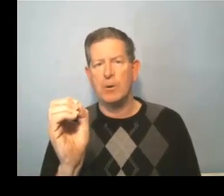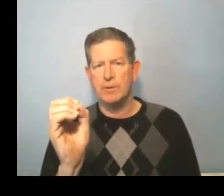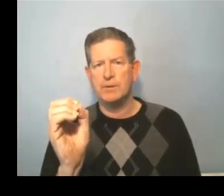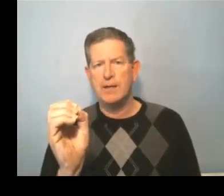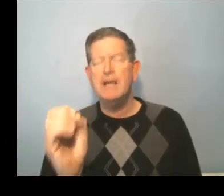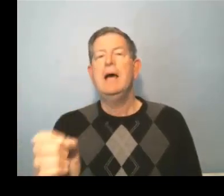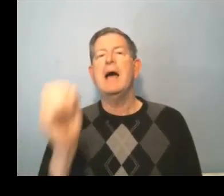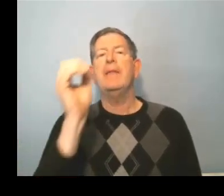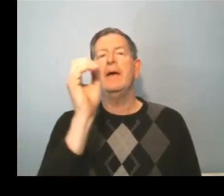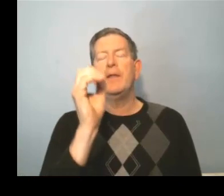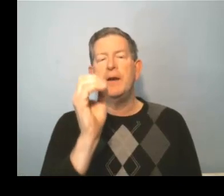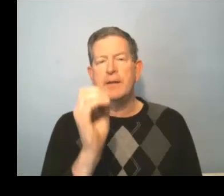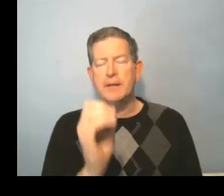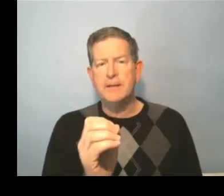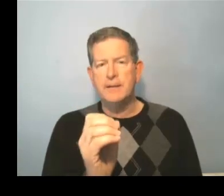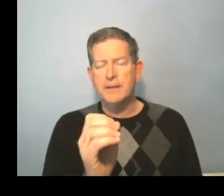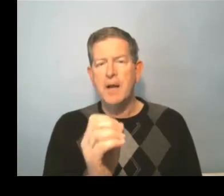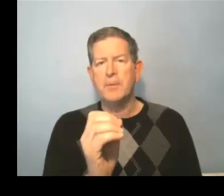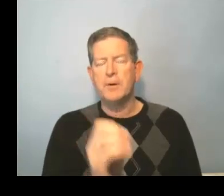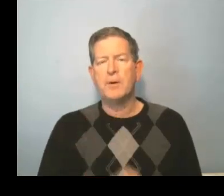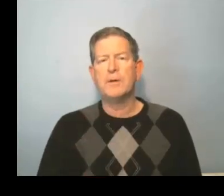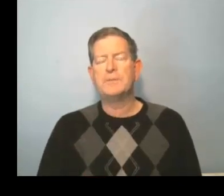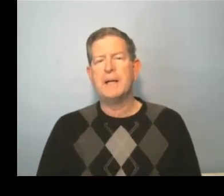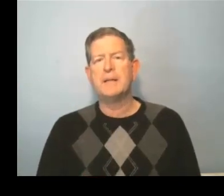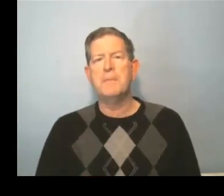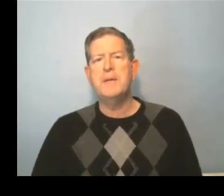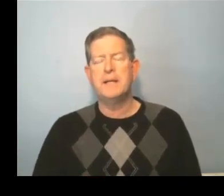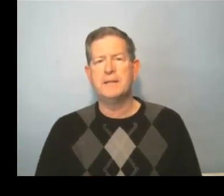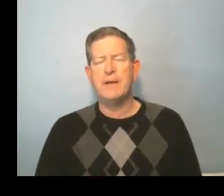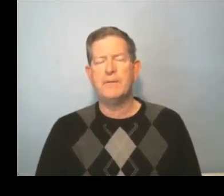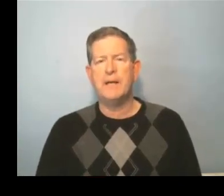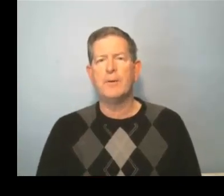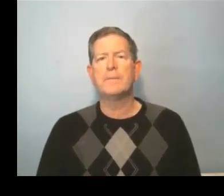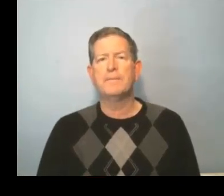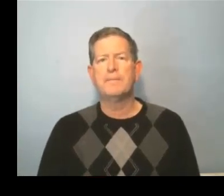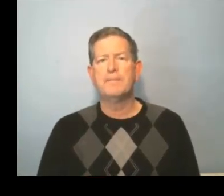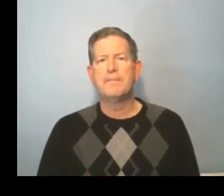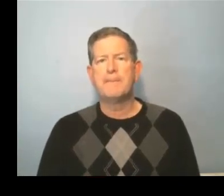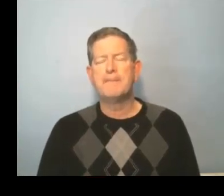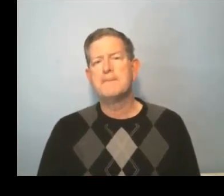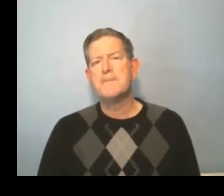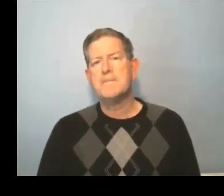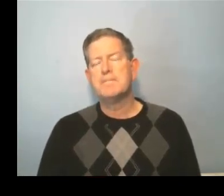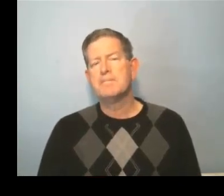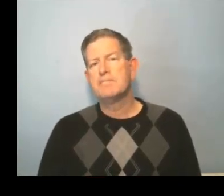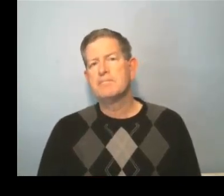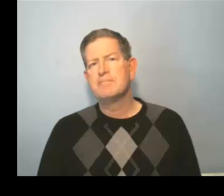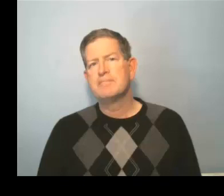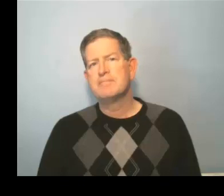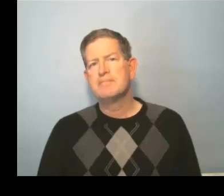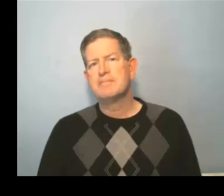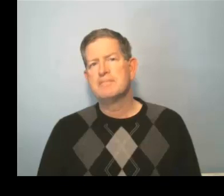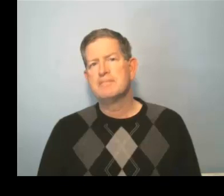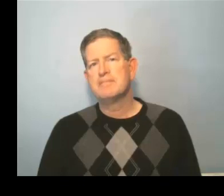is hours, and then the number corresponding to the minutes after the hour.